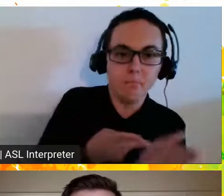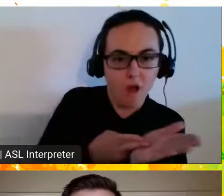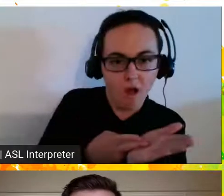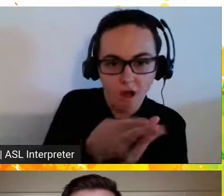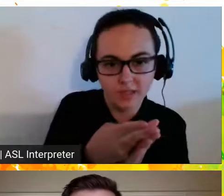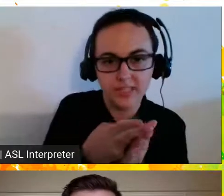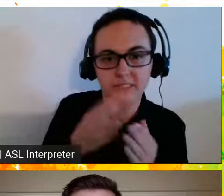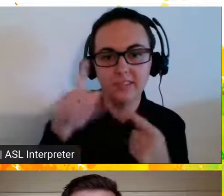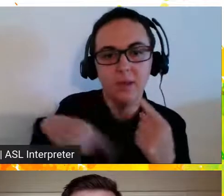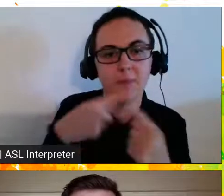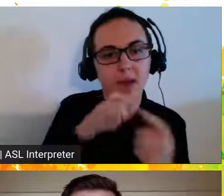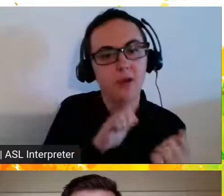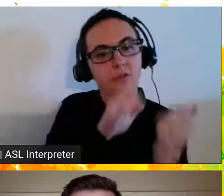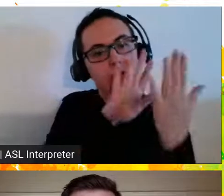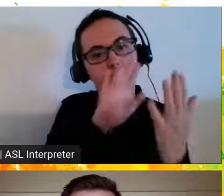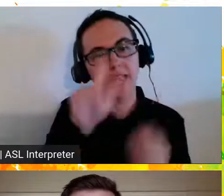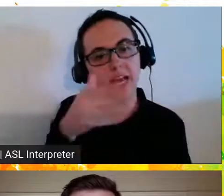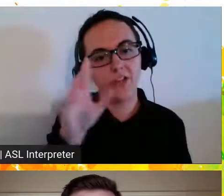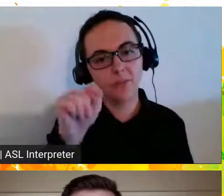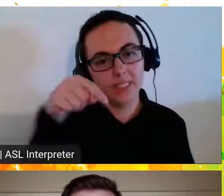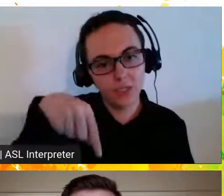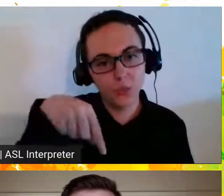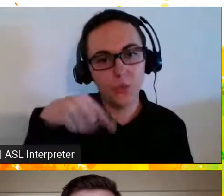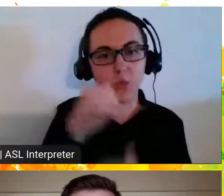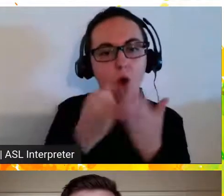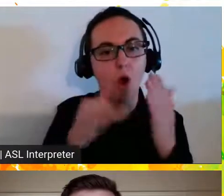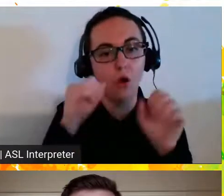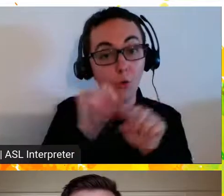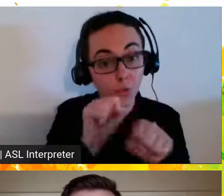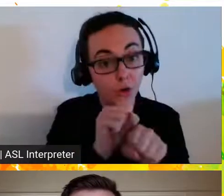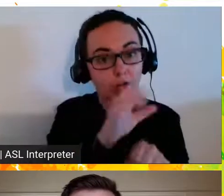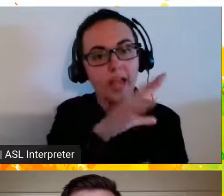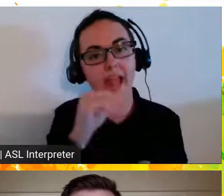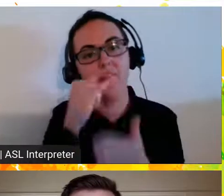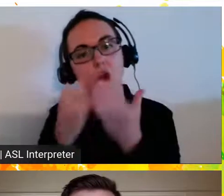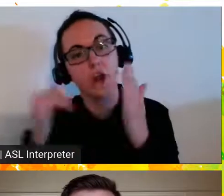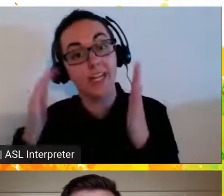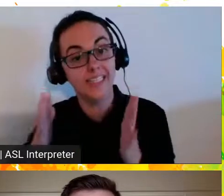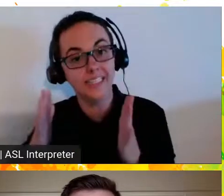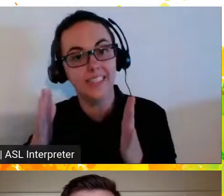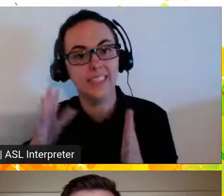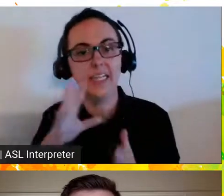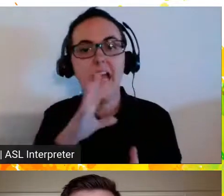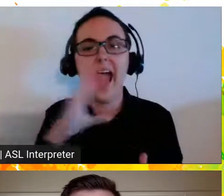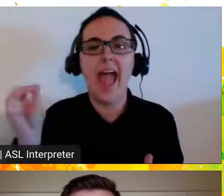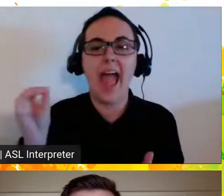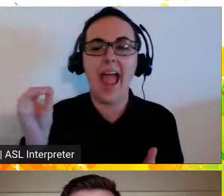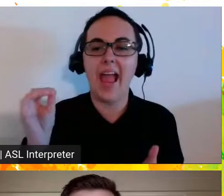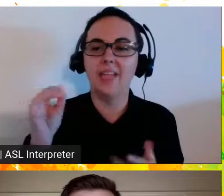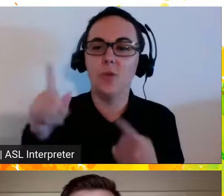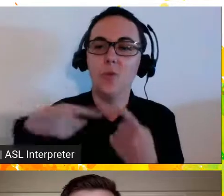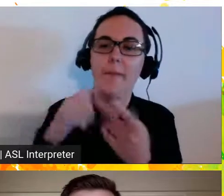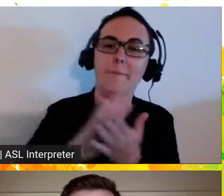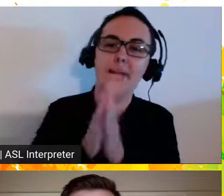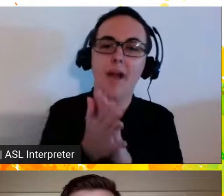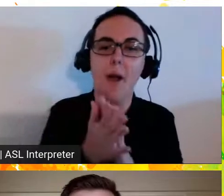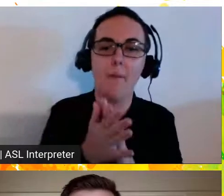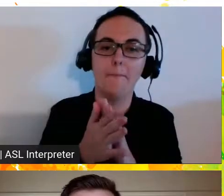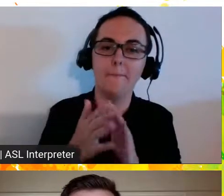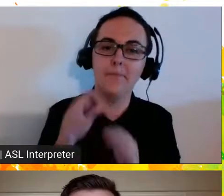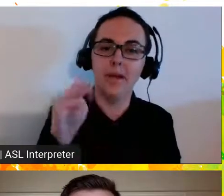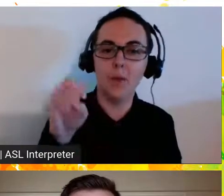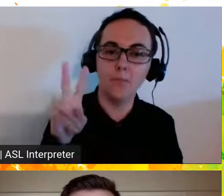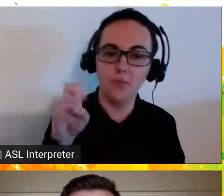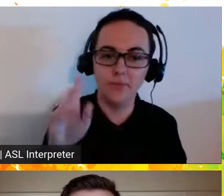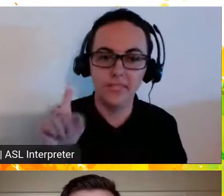LGBTQ artwork or artists, and what became a burgeoning movement? Was there an exhibition? Was